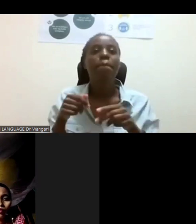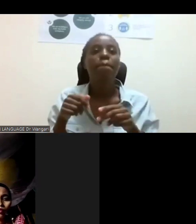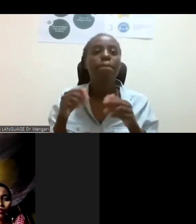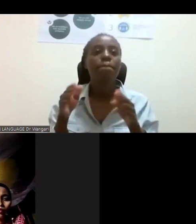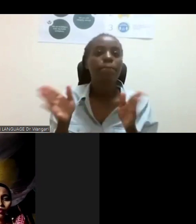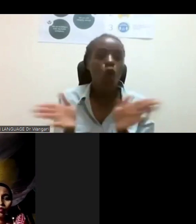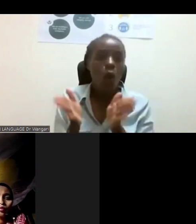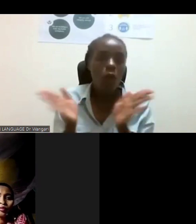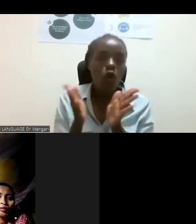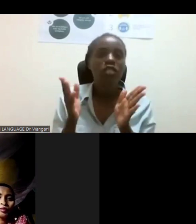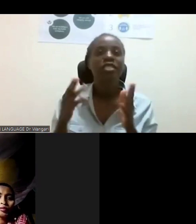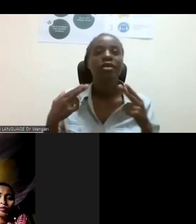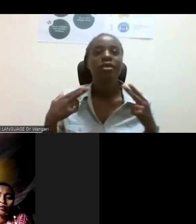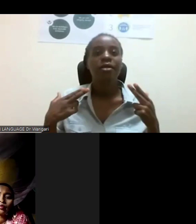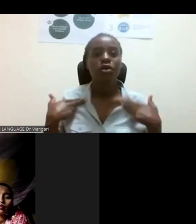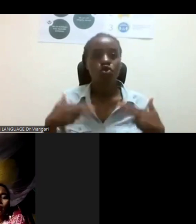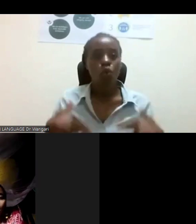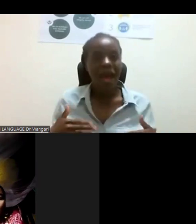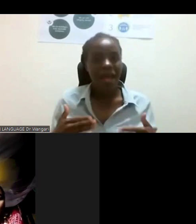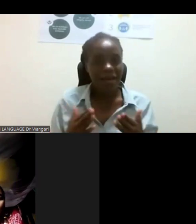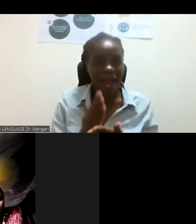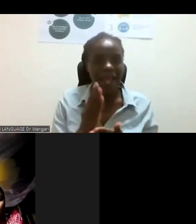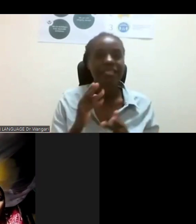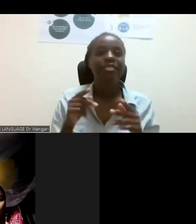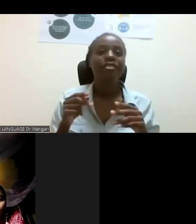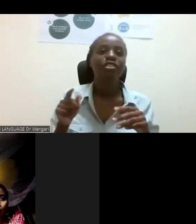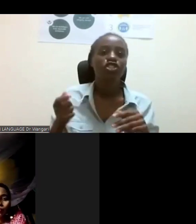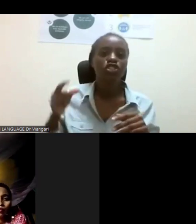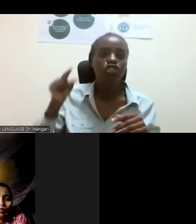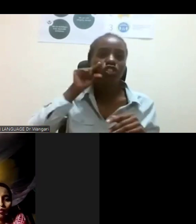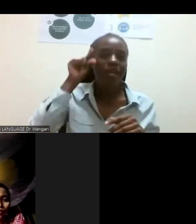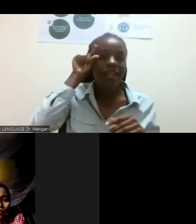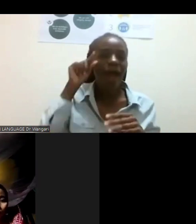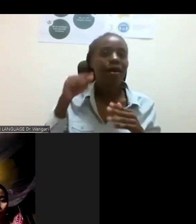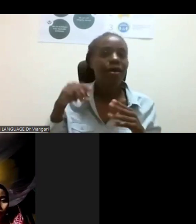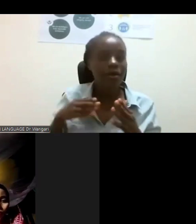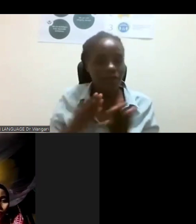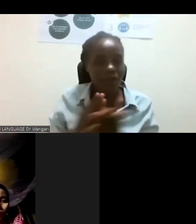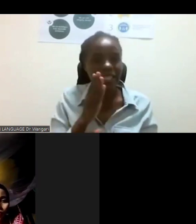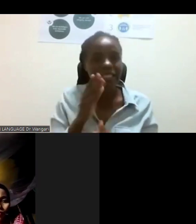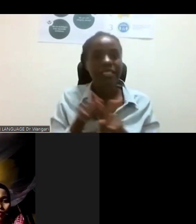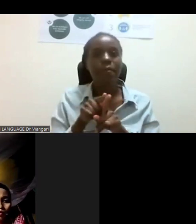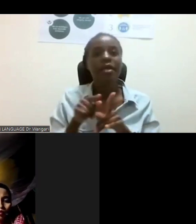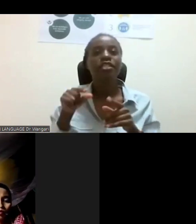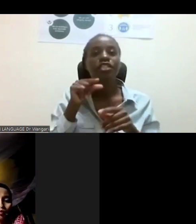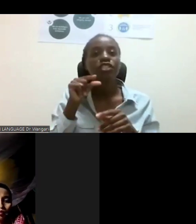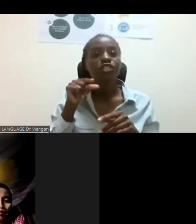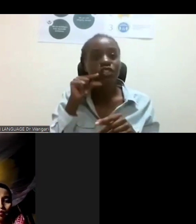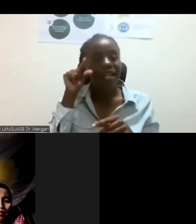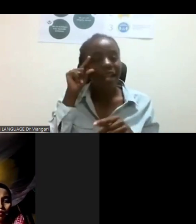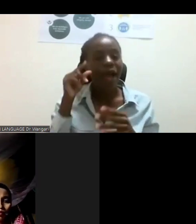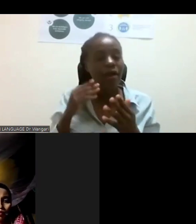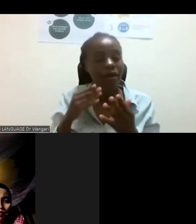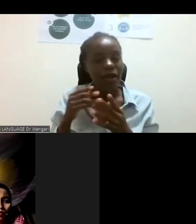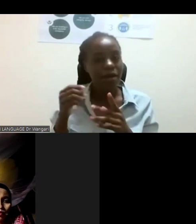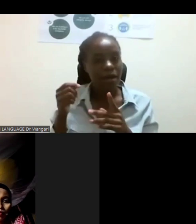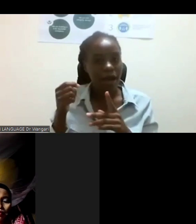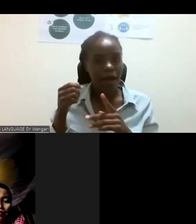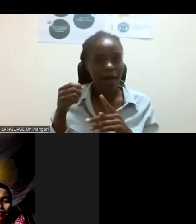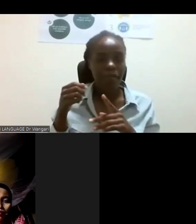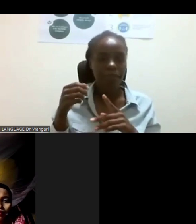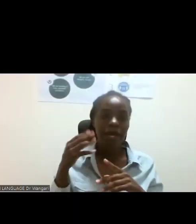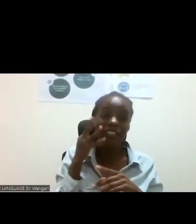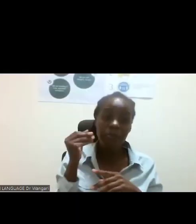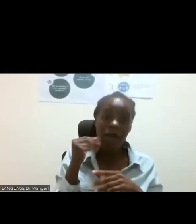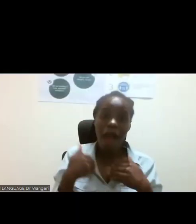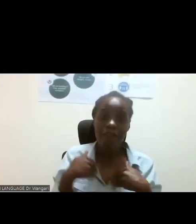than 2 decades of experience in research and programming on gender-based violence, FGM, and reproductive health. She has a PhD